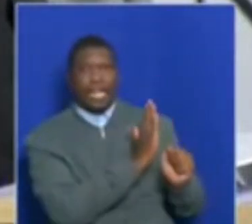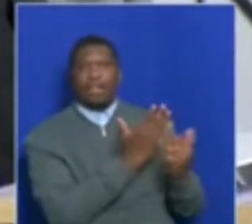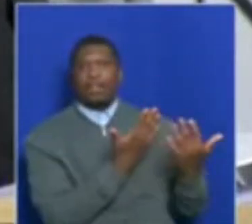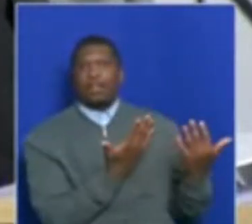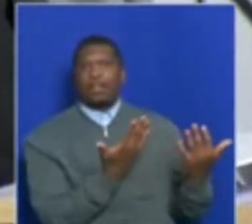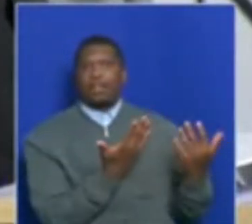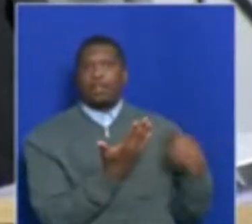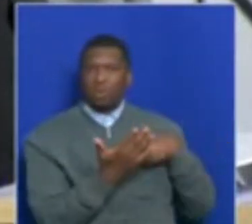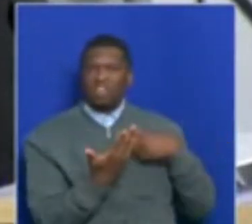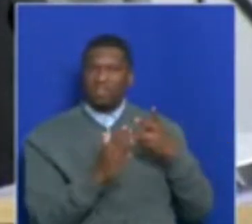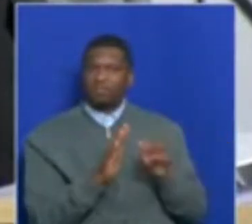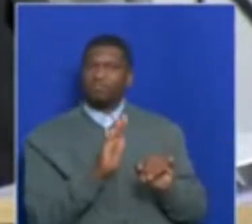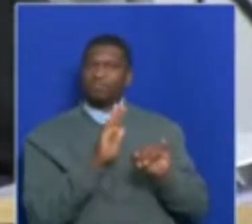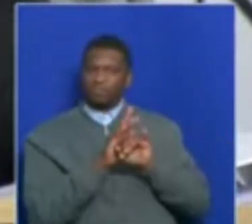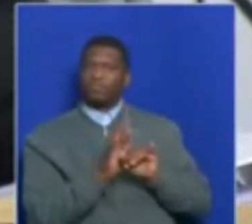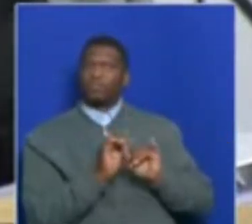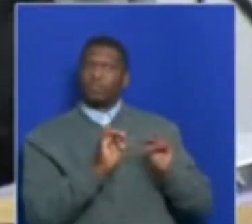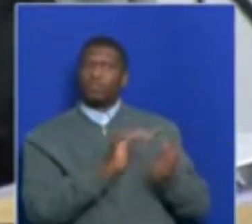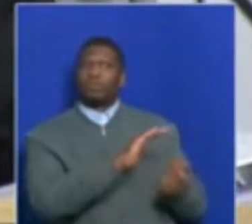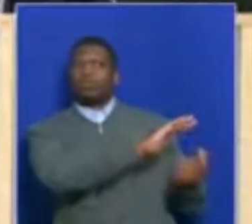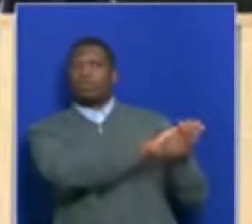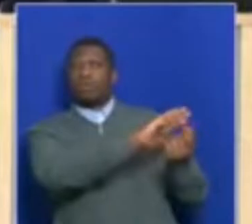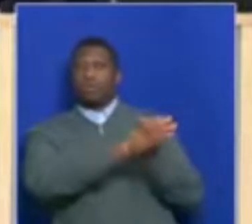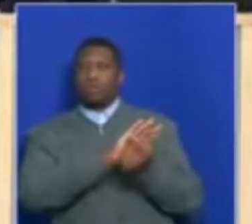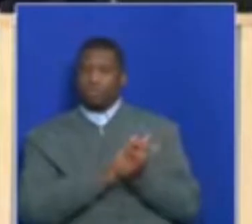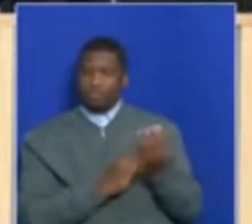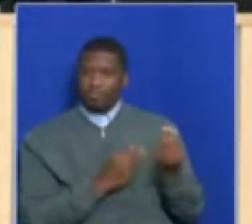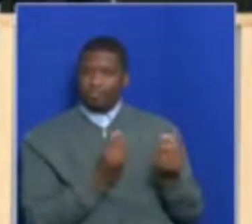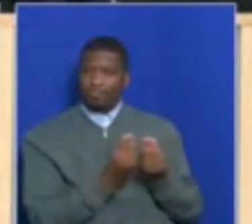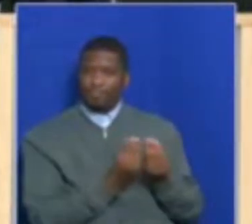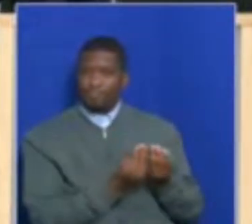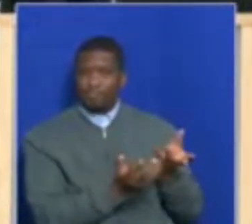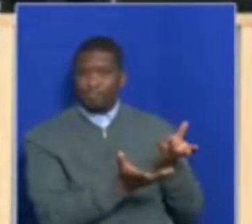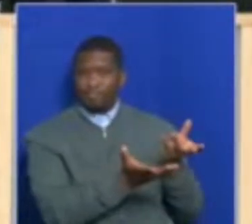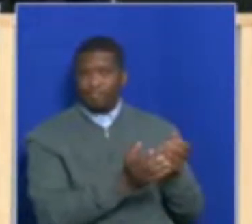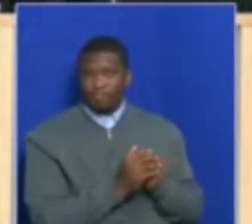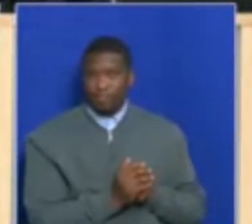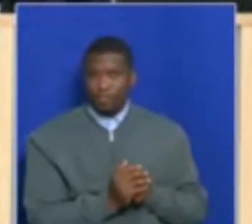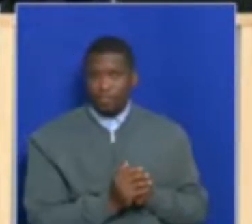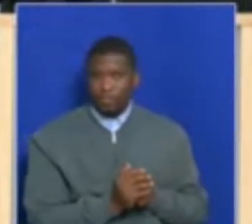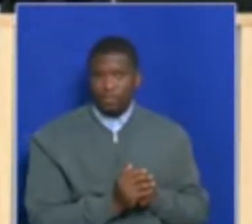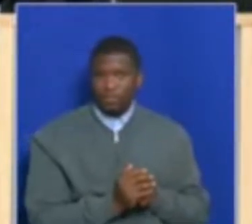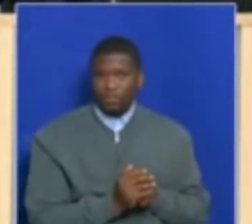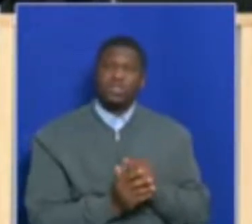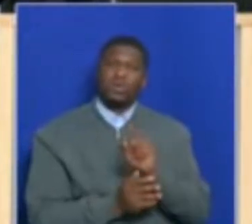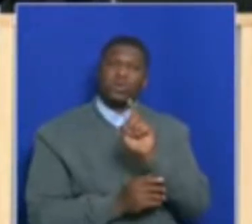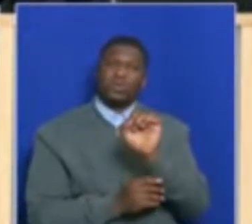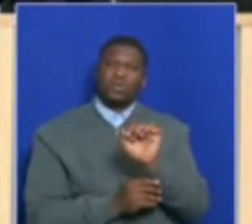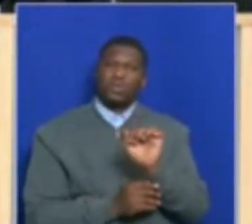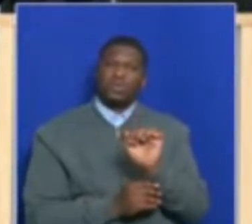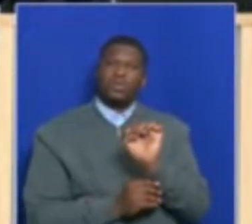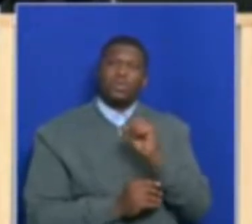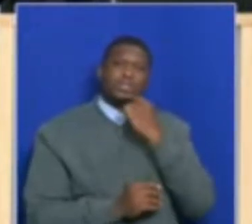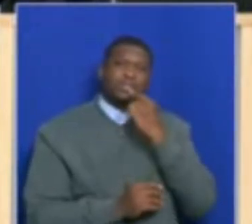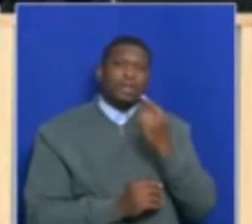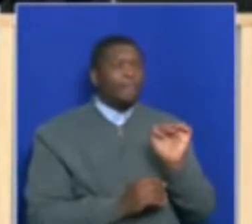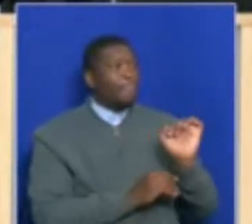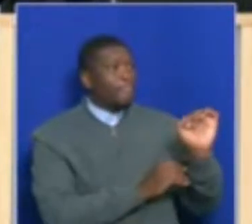extrajudicial killings. And what is the significance of the number of firearms found at the scene?